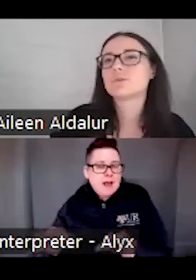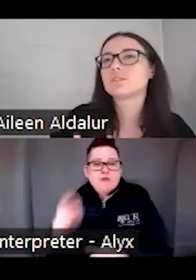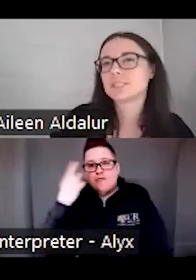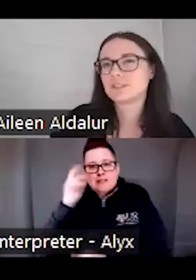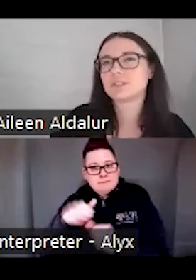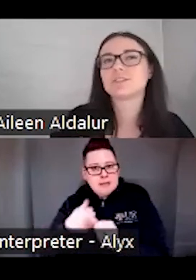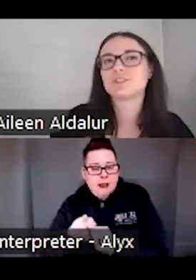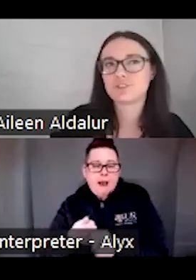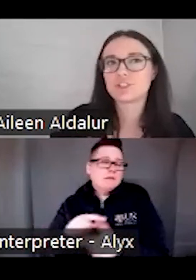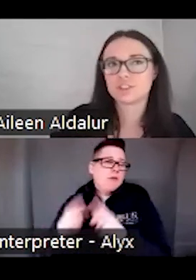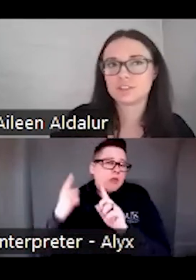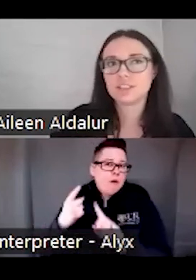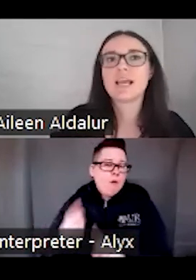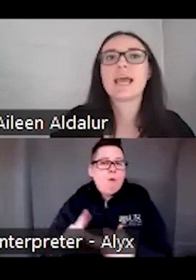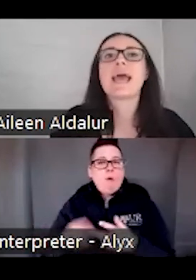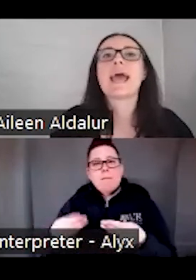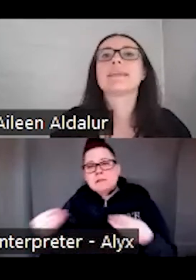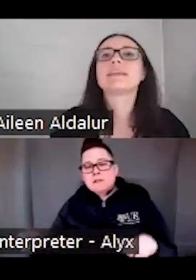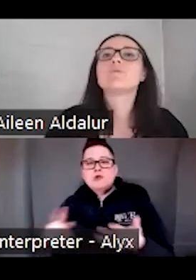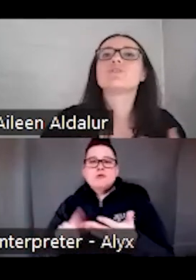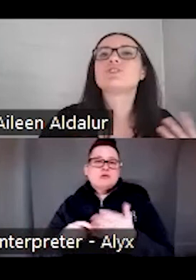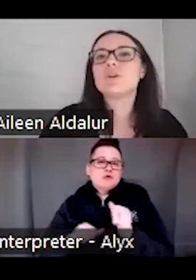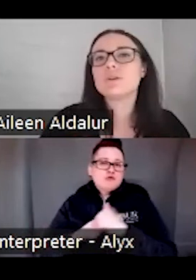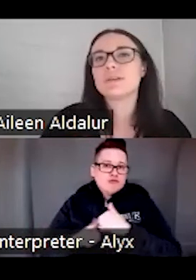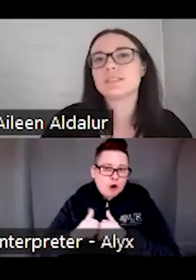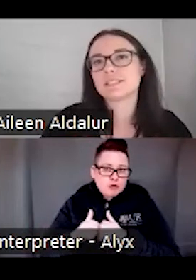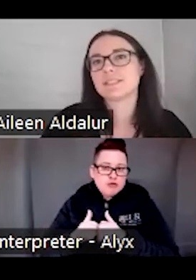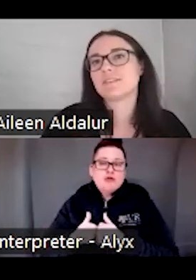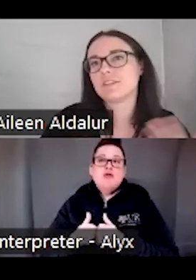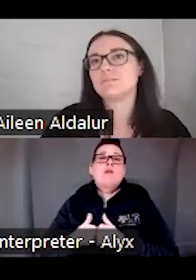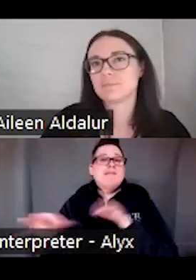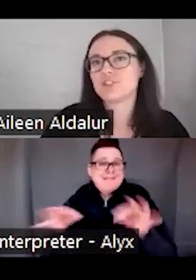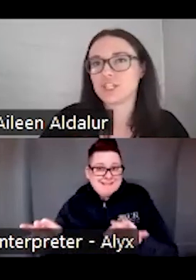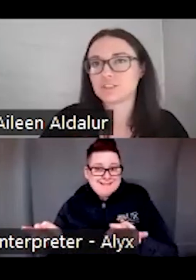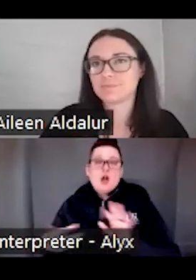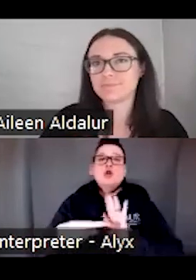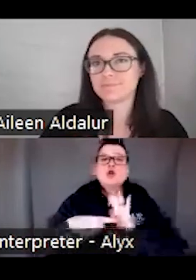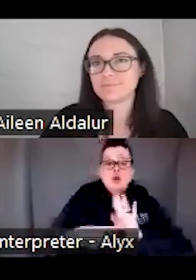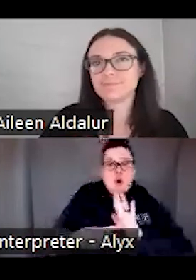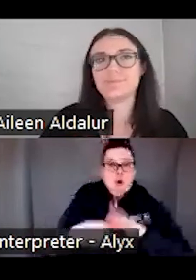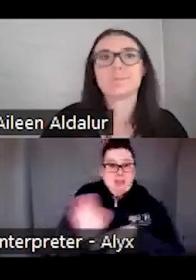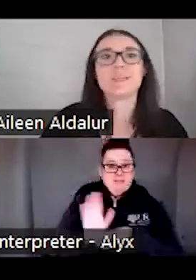rationale, goals, materials, and structure. And then I will show the participants the film demonstration.